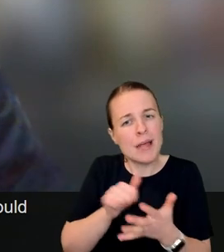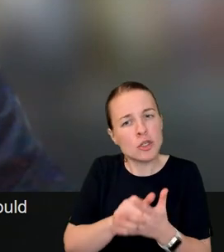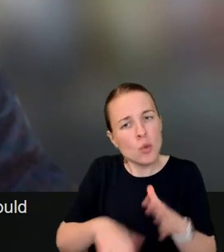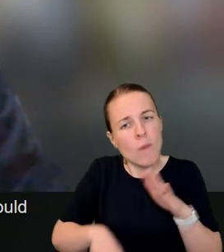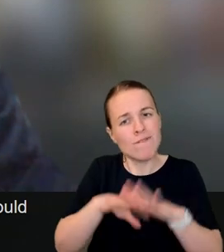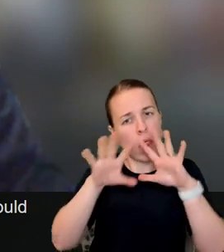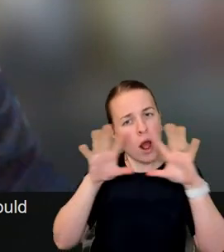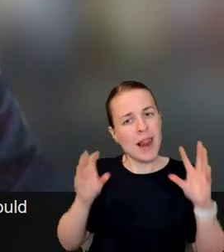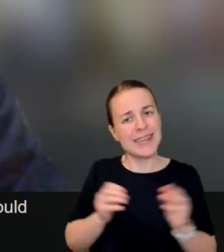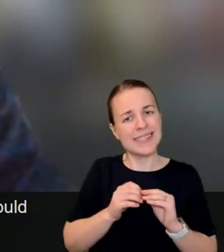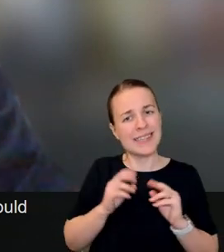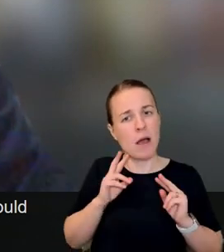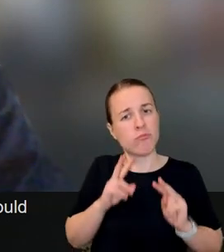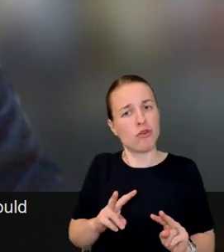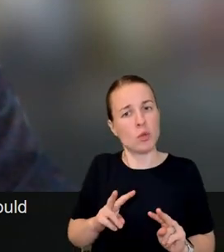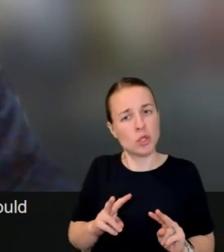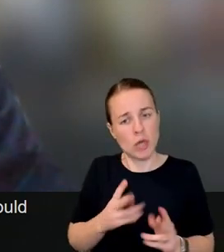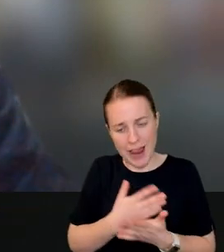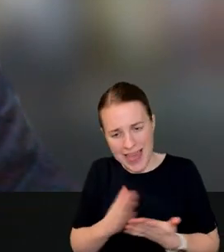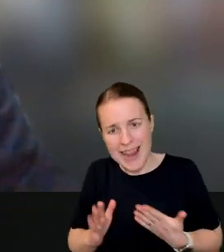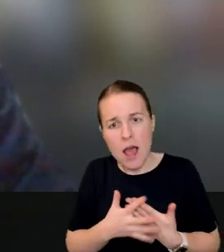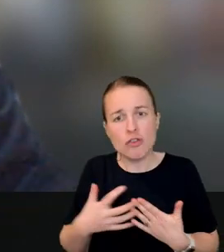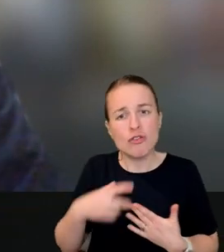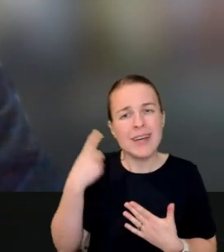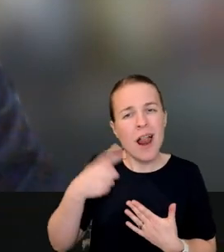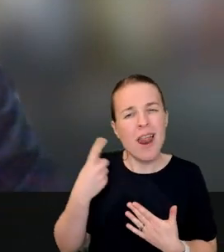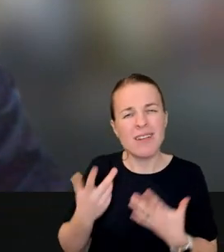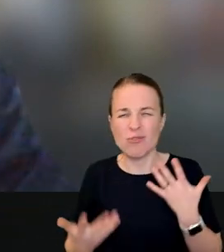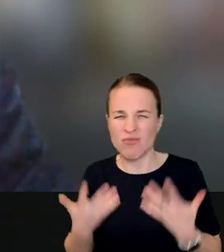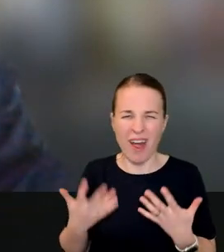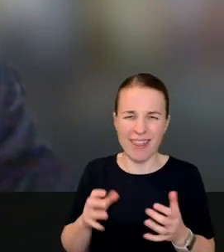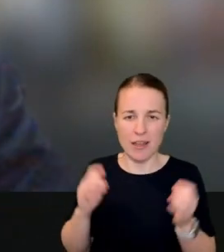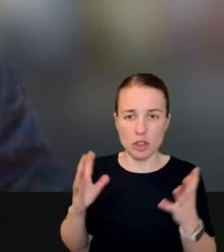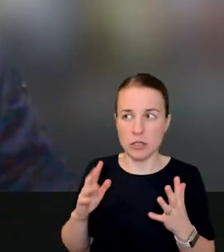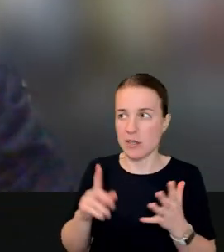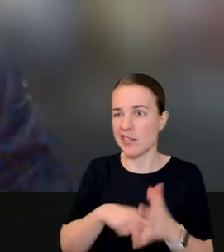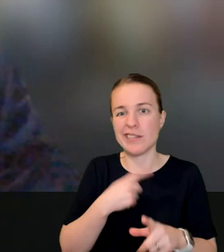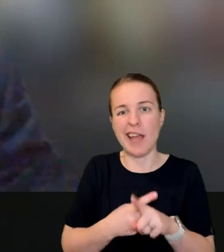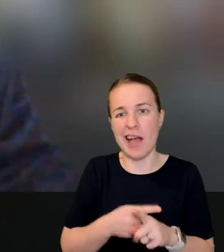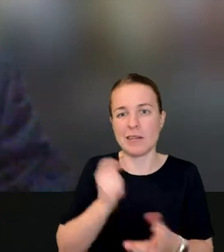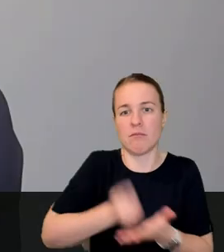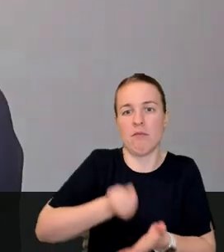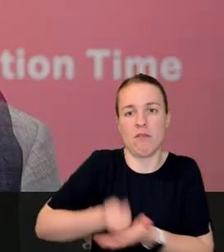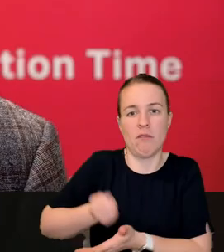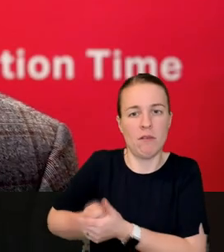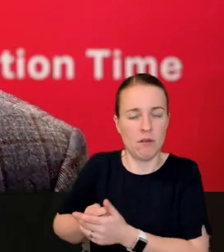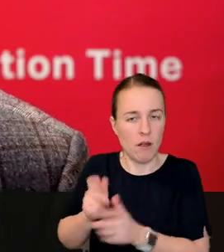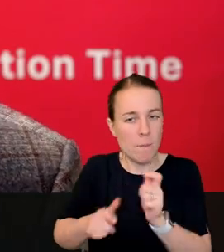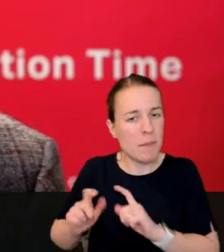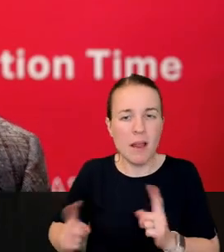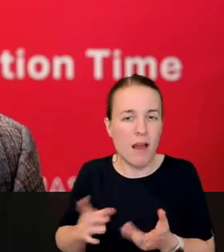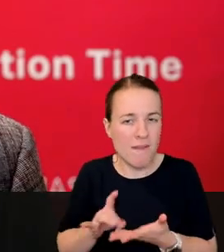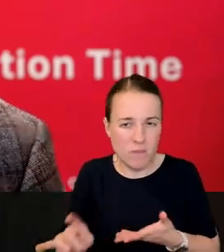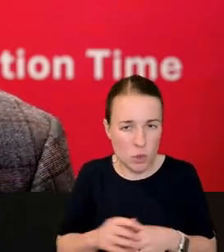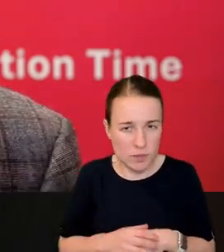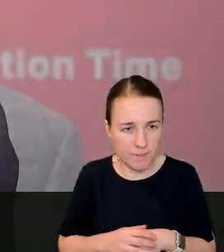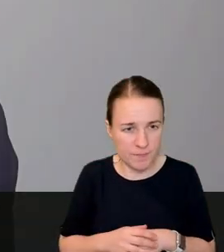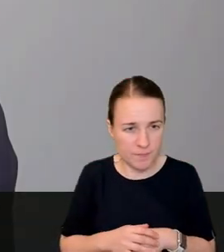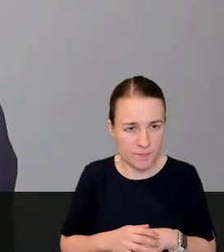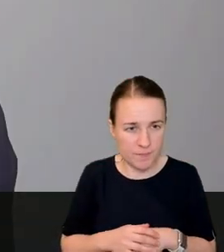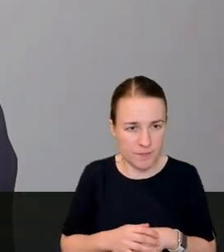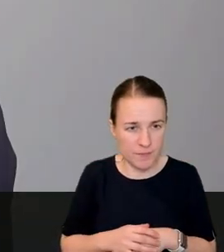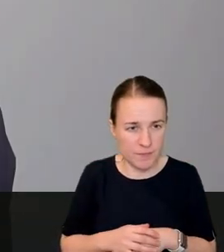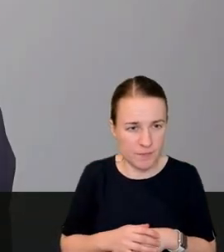a cleaner, greener London, rather than just taxing those people that can't afford it. Yeah, Andrew, can I respond to some of these points,